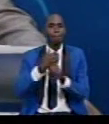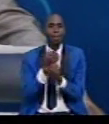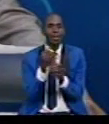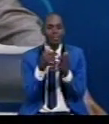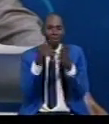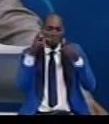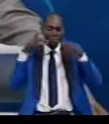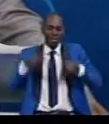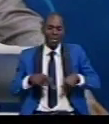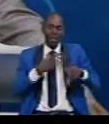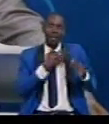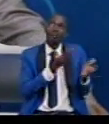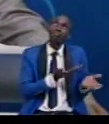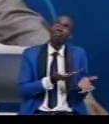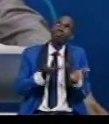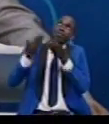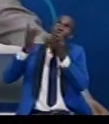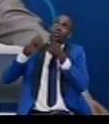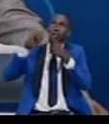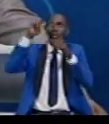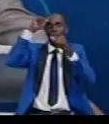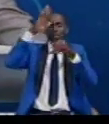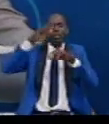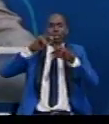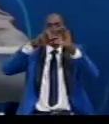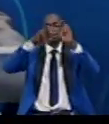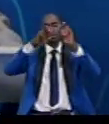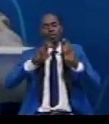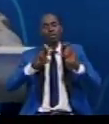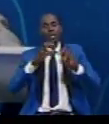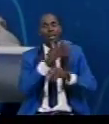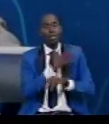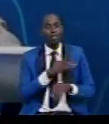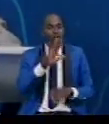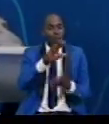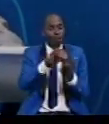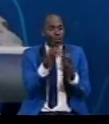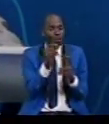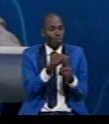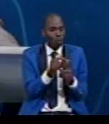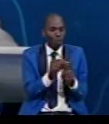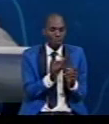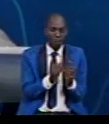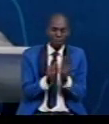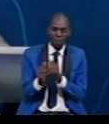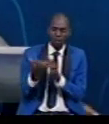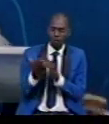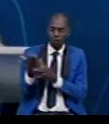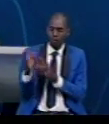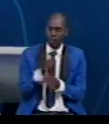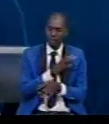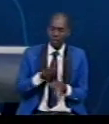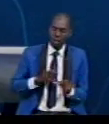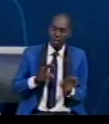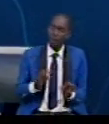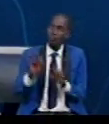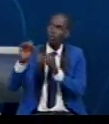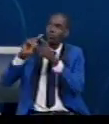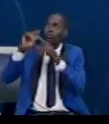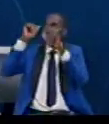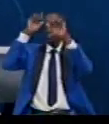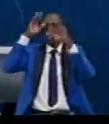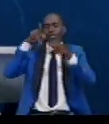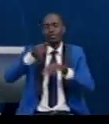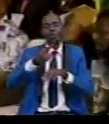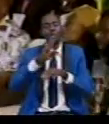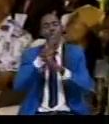to the throne of the Father. And your word will come through Christ and go to the Father, and you are free tonight